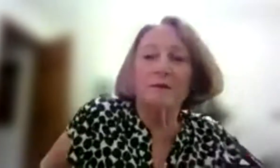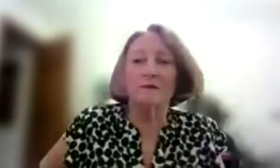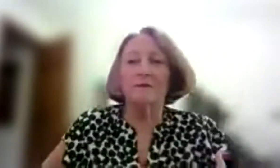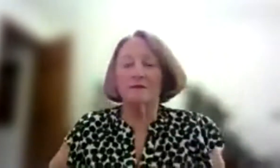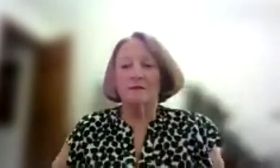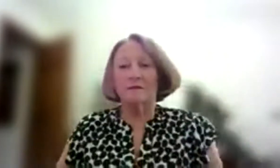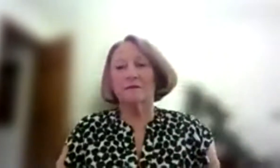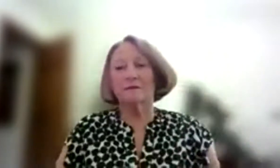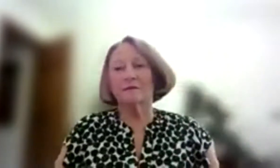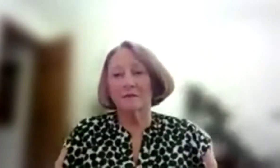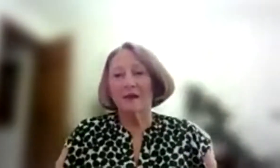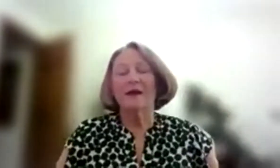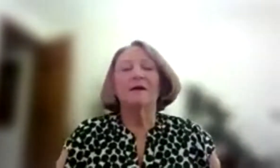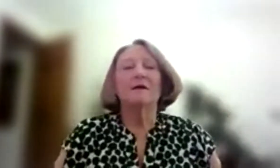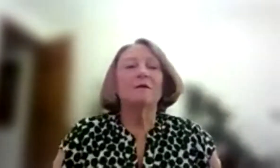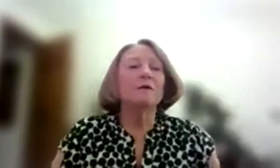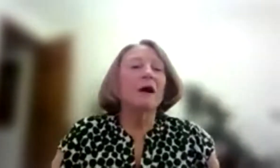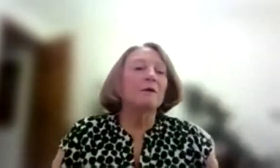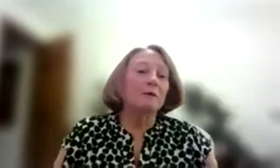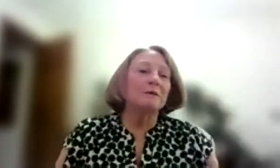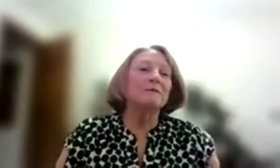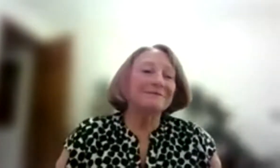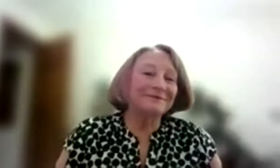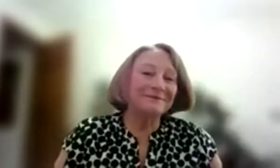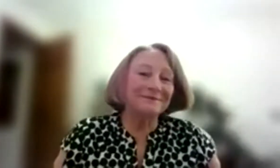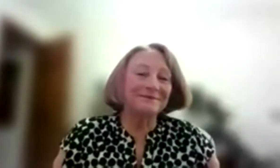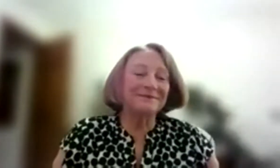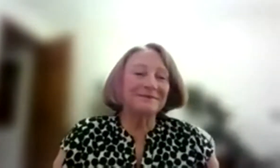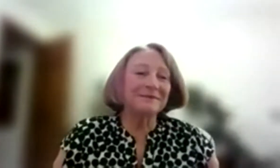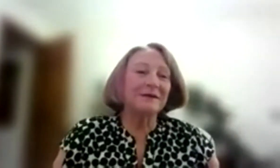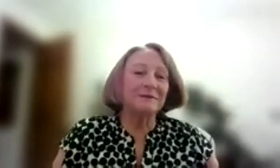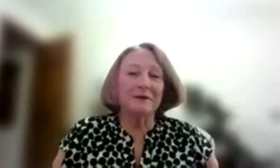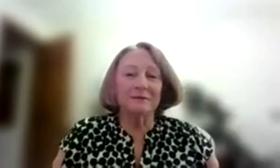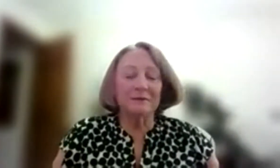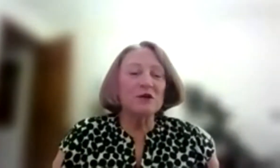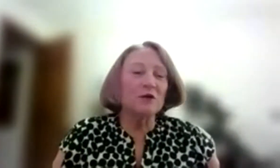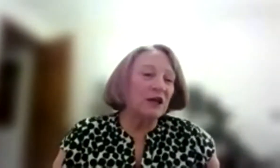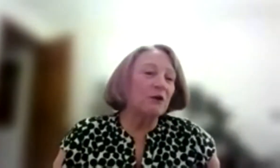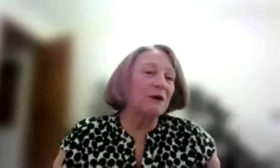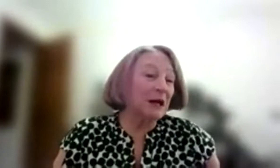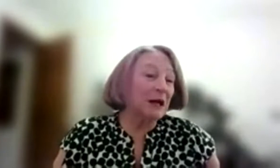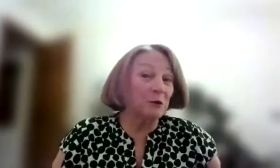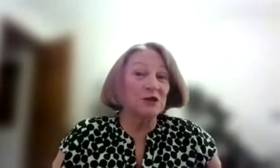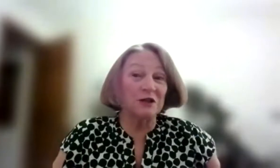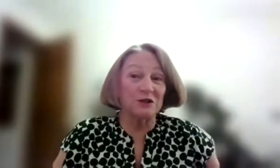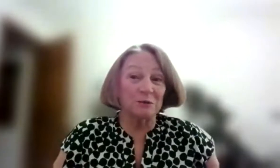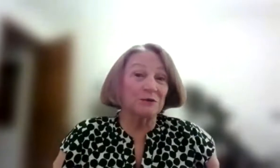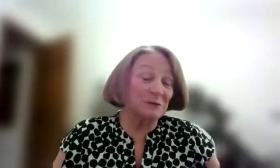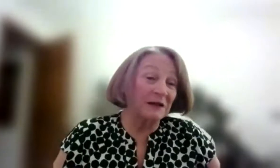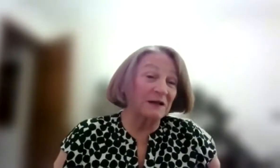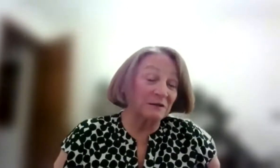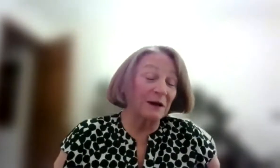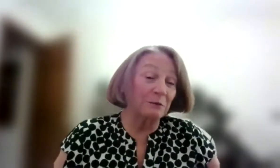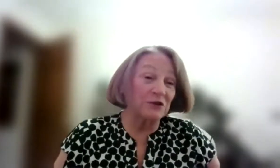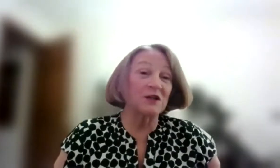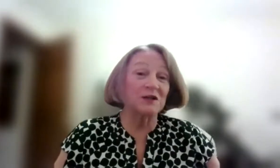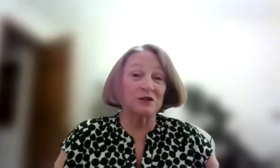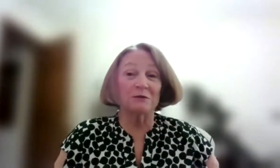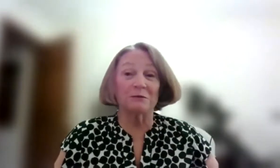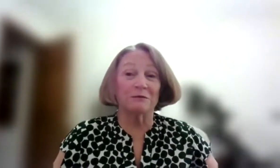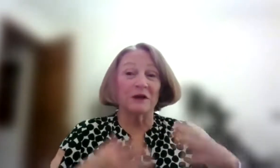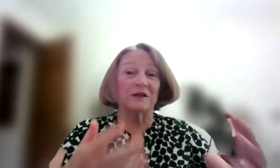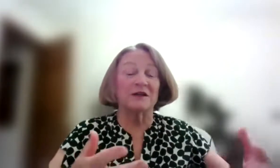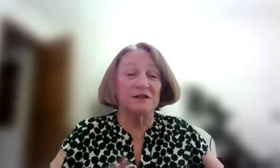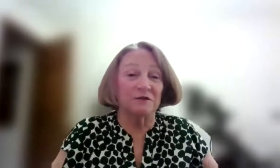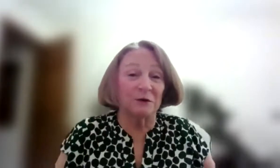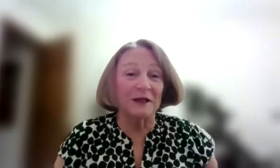people have what they need. Thanks. But I see somebody else has their hand raised too. So thank you, Amy. I appreciate your perspective. I appreciate